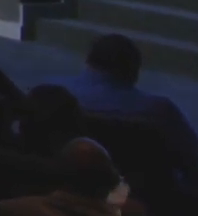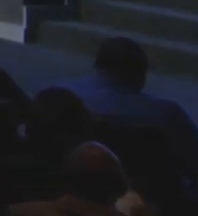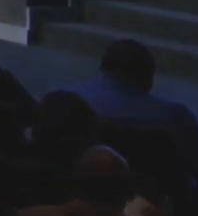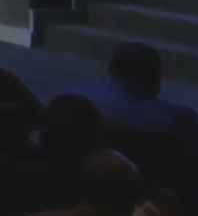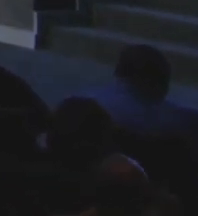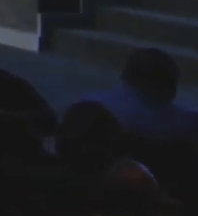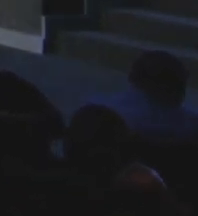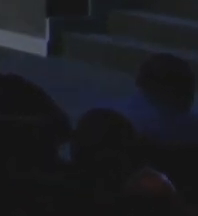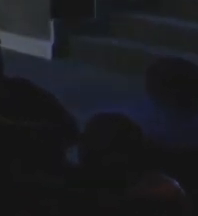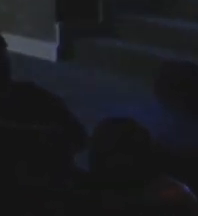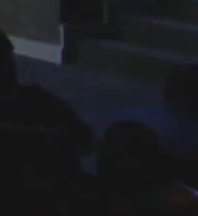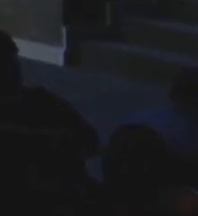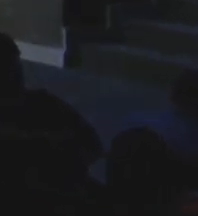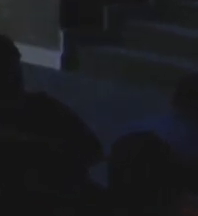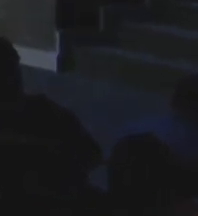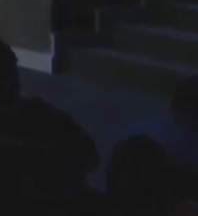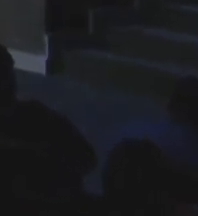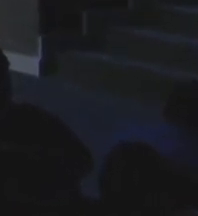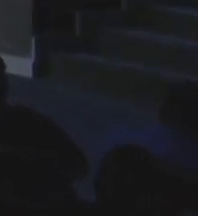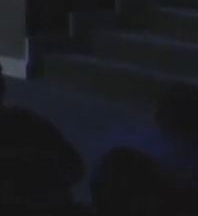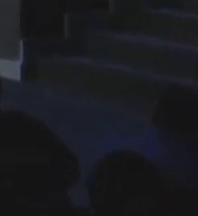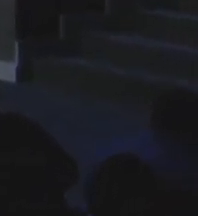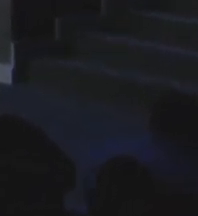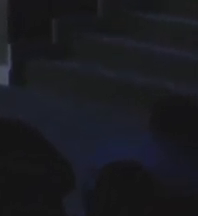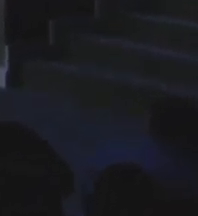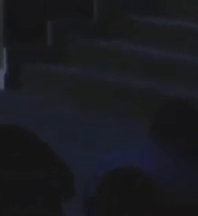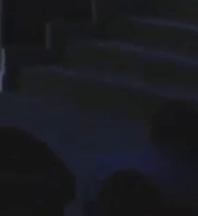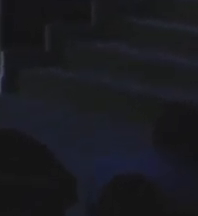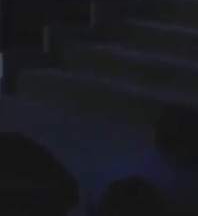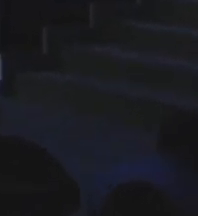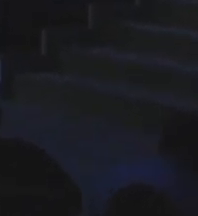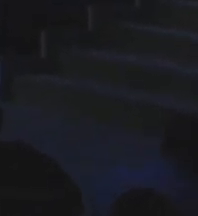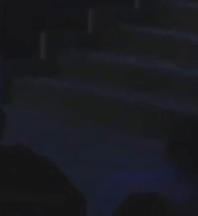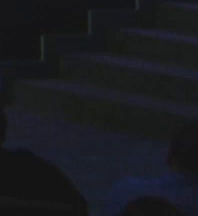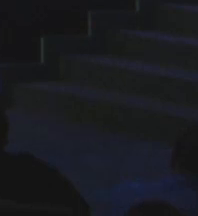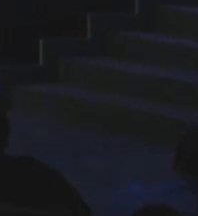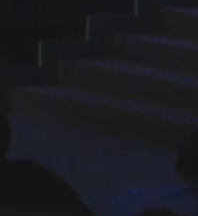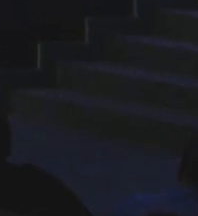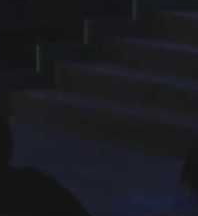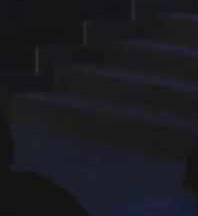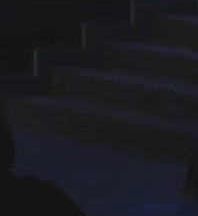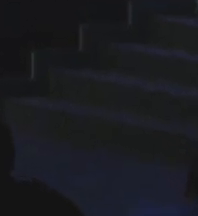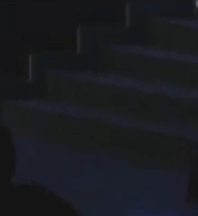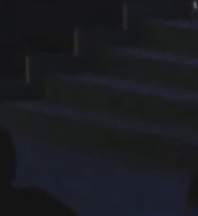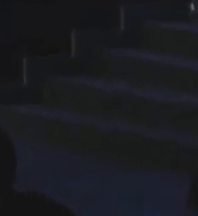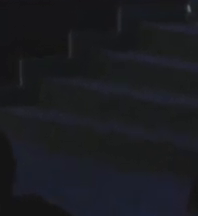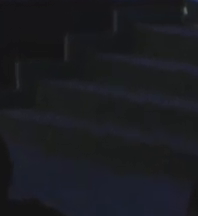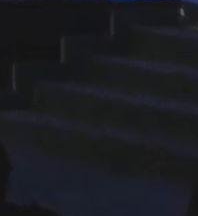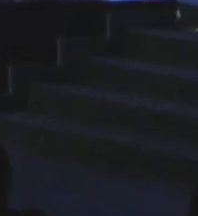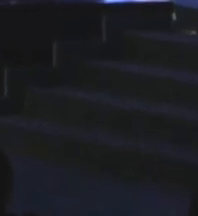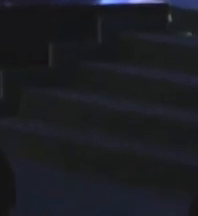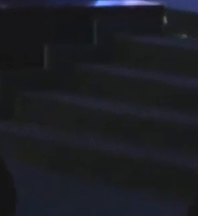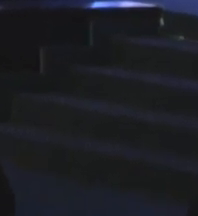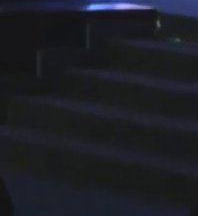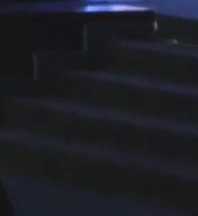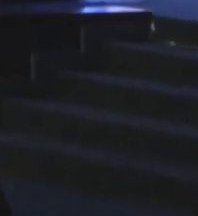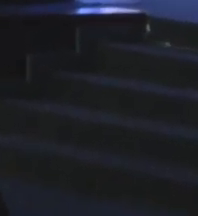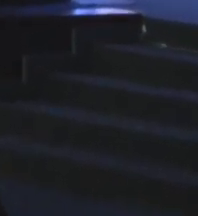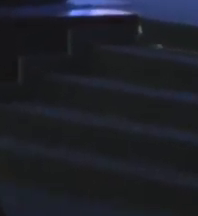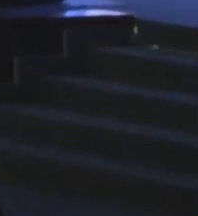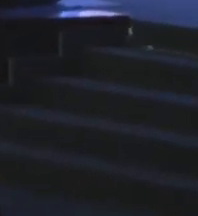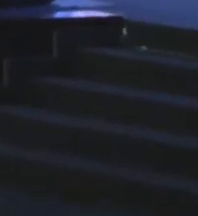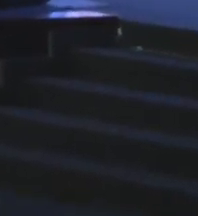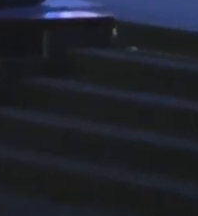Amen, amen. It's so incredibly good to see you. Happy Sunday to each and every one of you. Come on and give God a great praise.